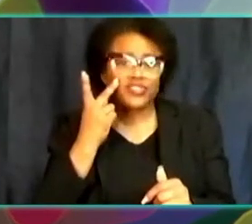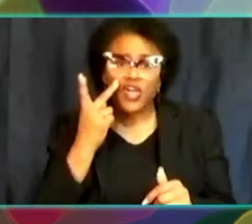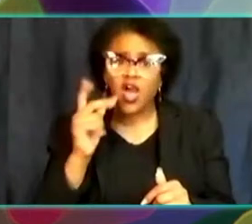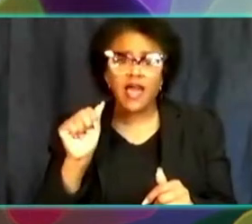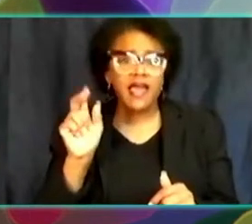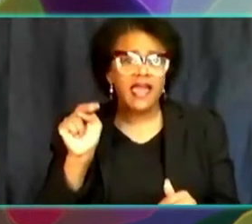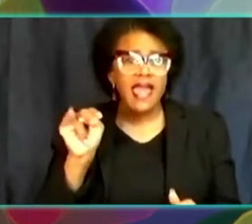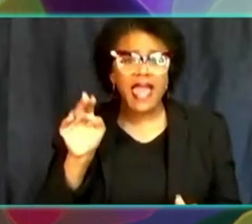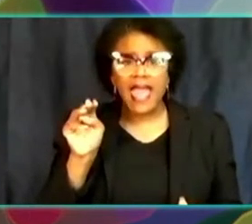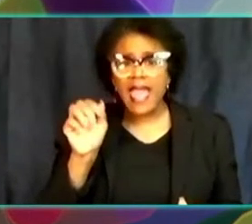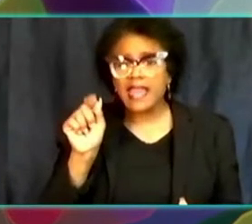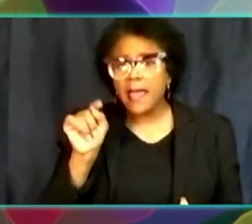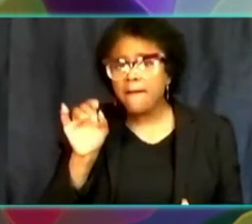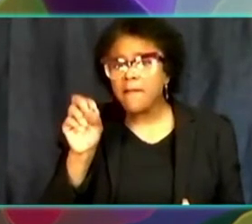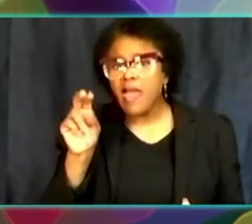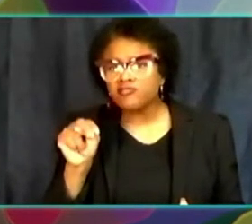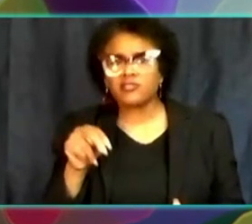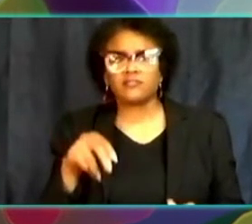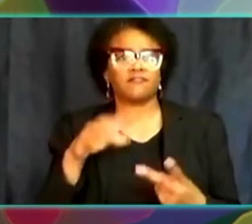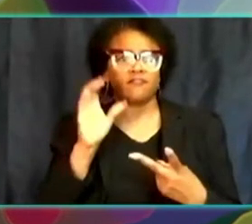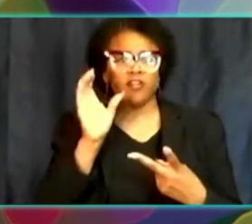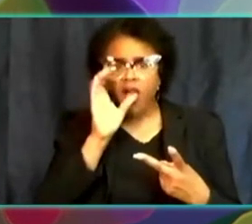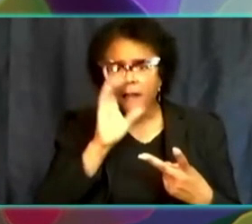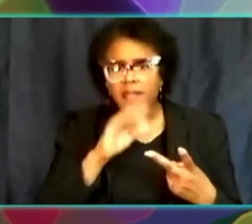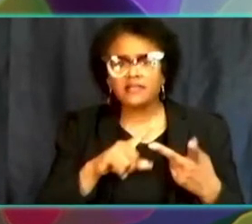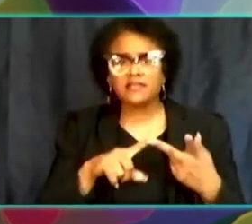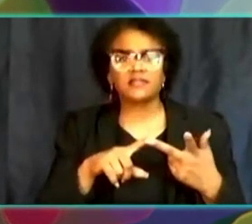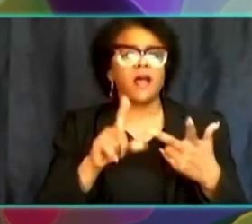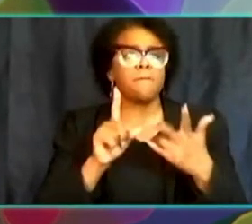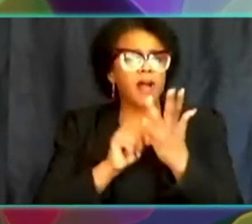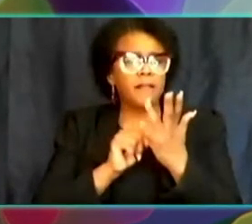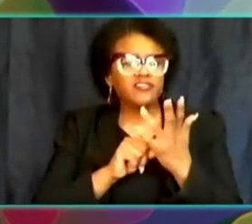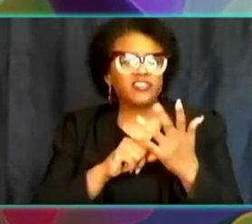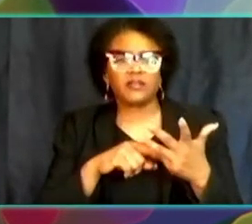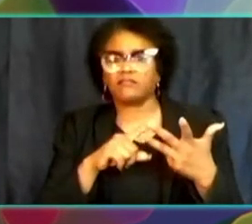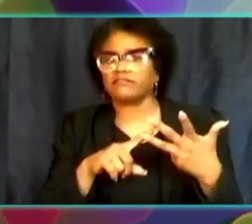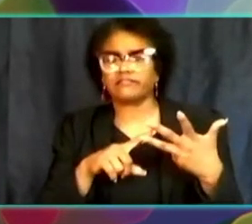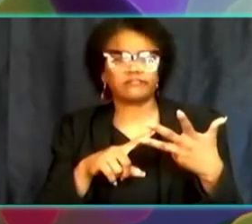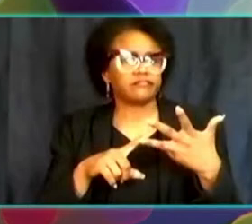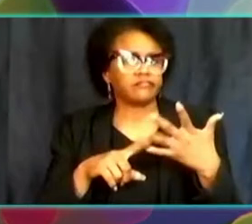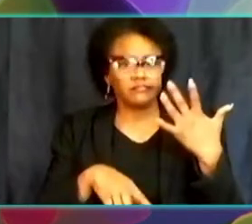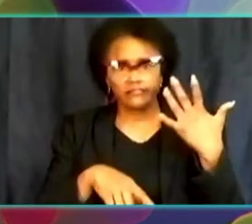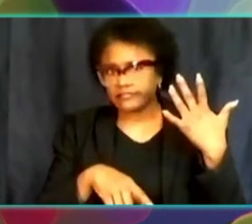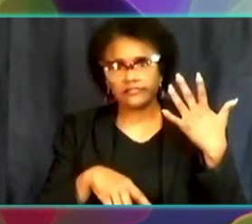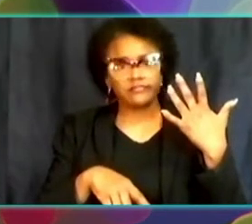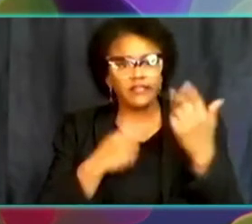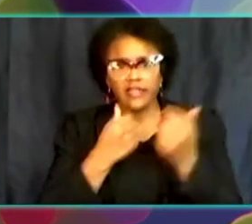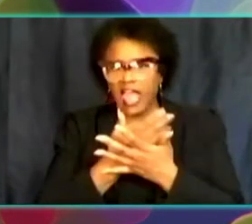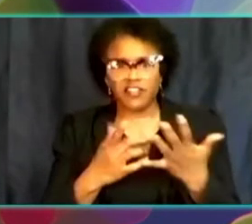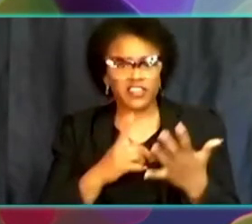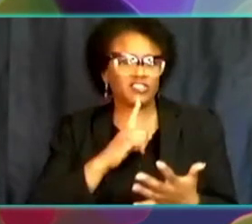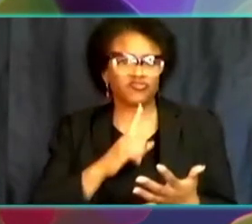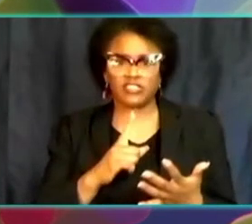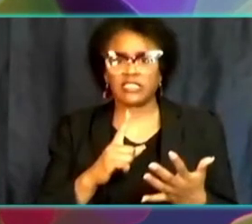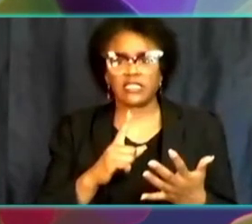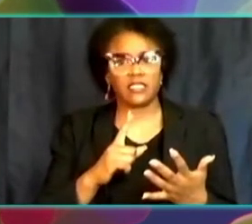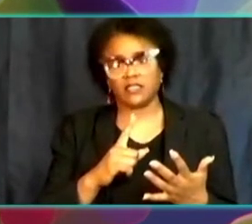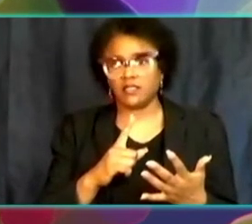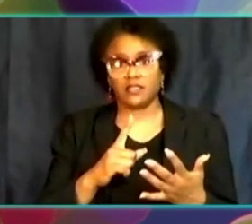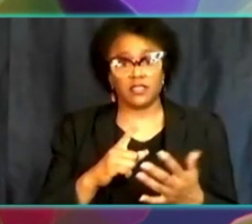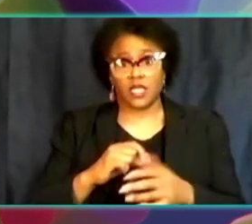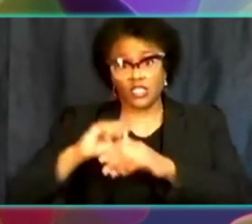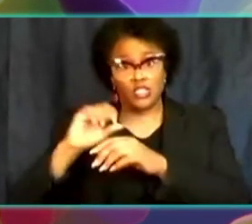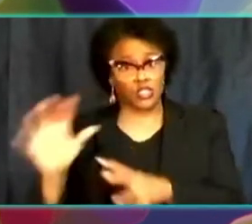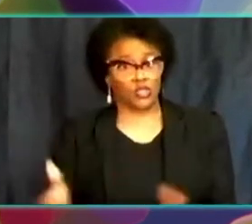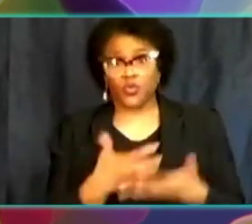we saw it in comics, we saw it in publishing, and just a lot of stuff just getting swooped up.